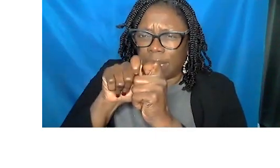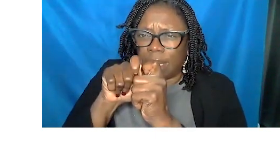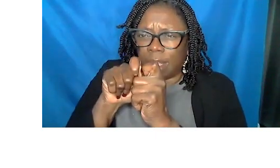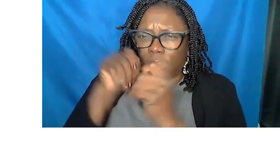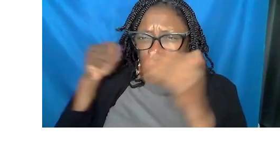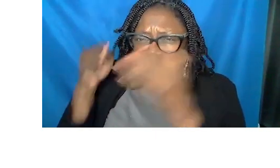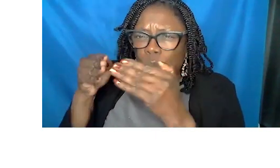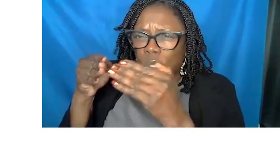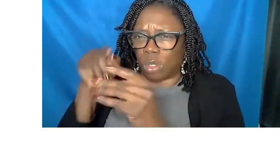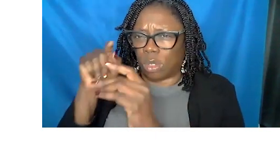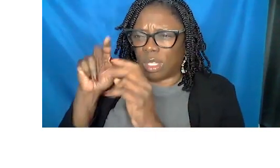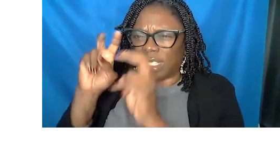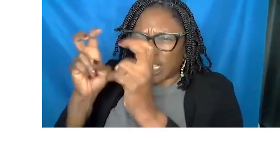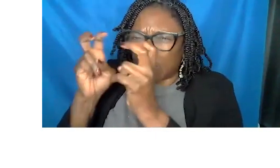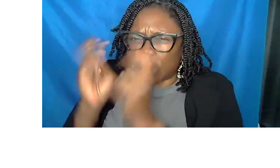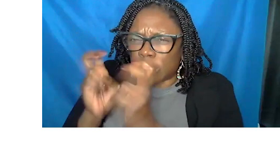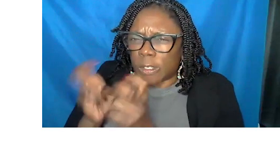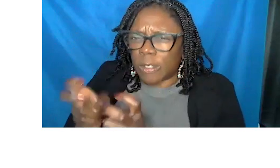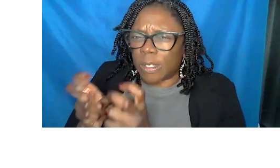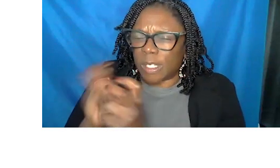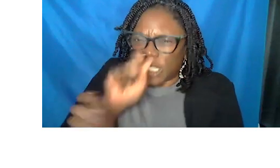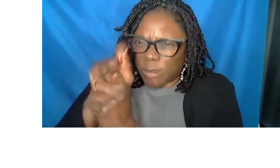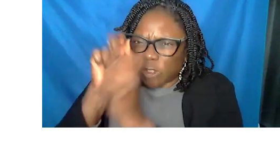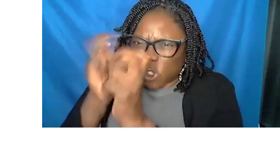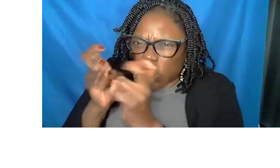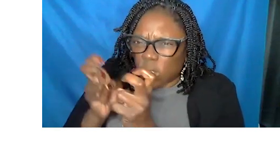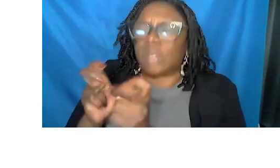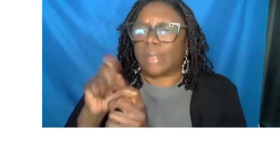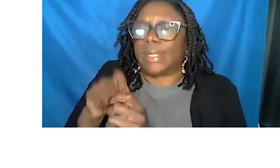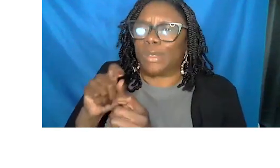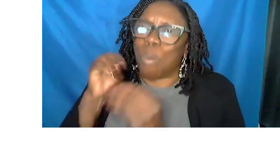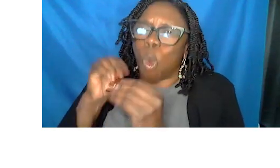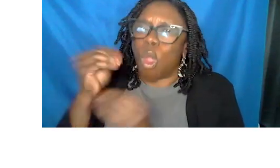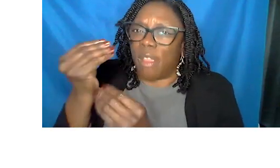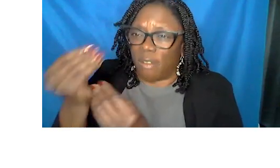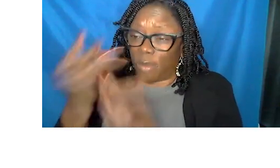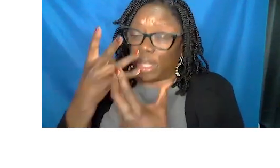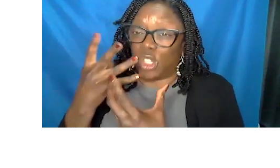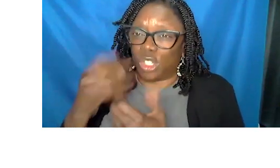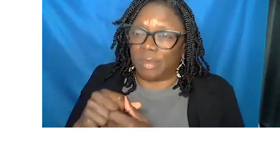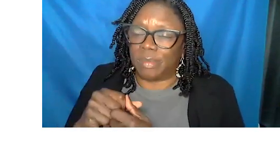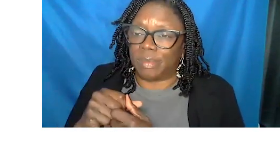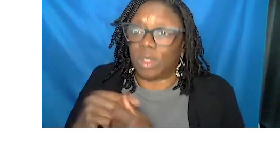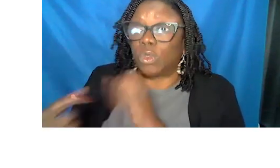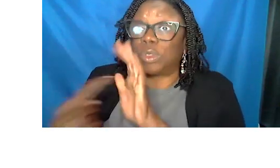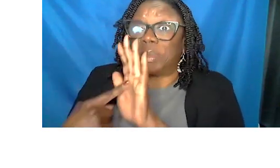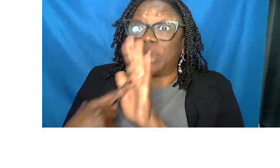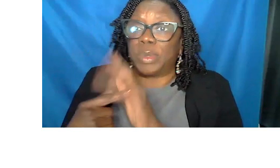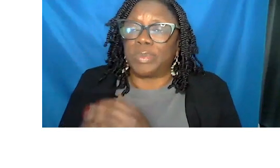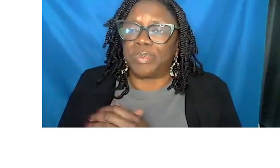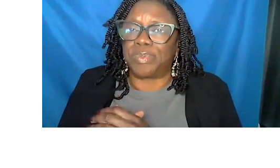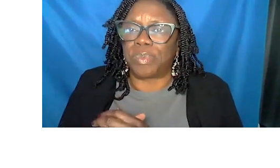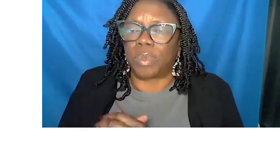it to do, or to answer a question in a specific way. So for example, one way that I